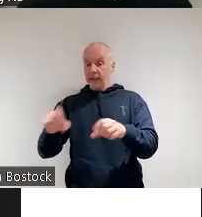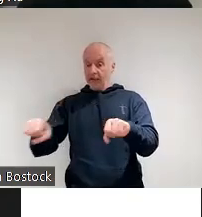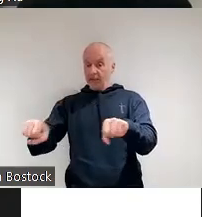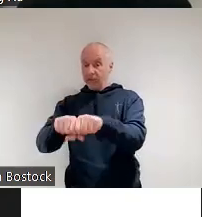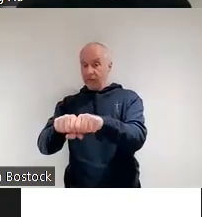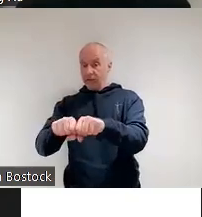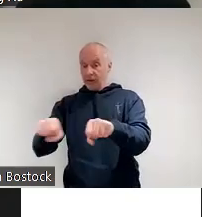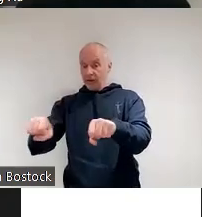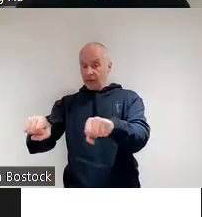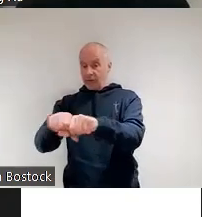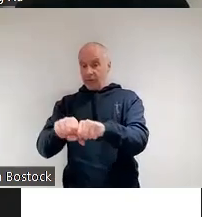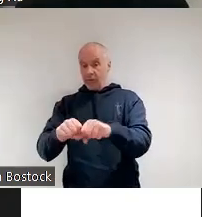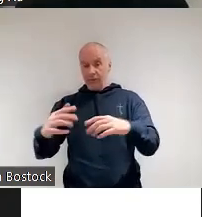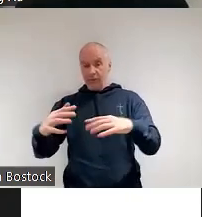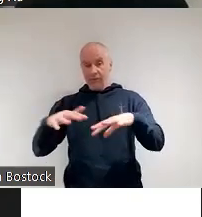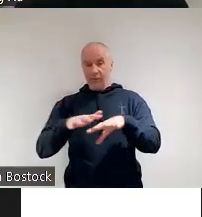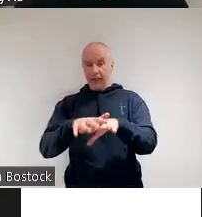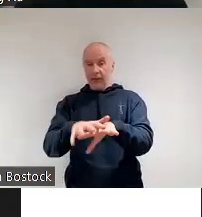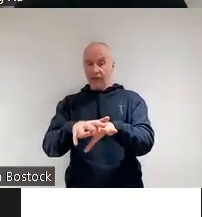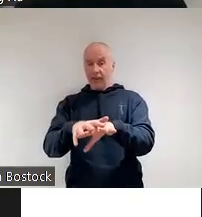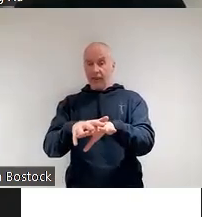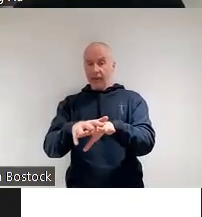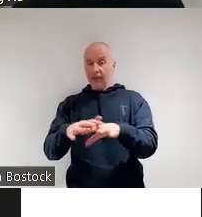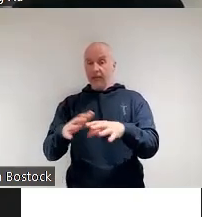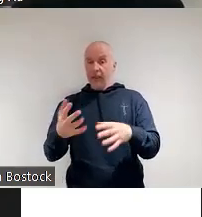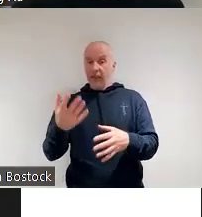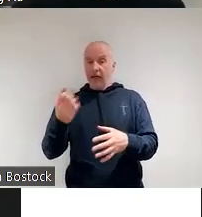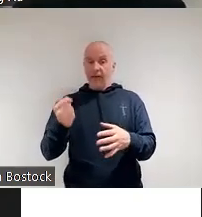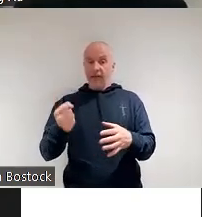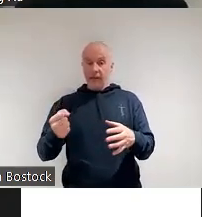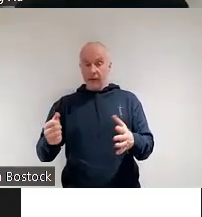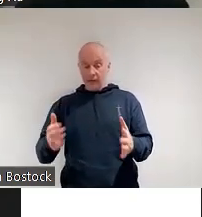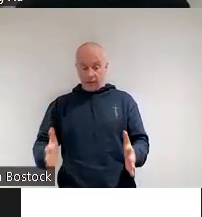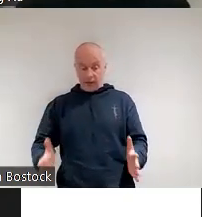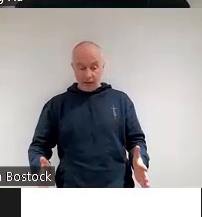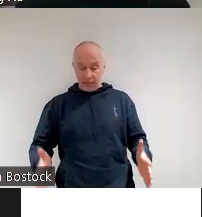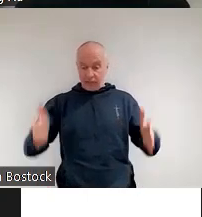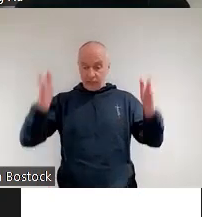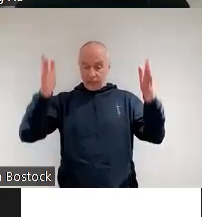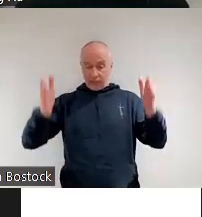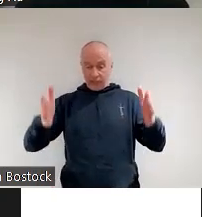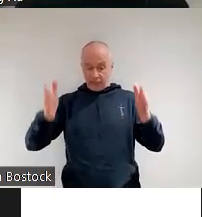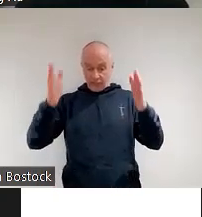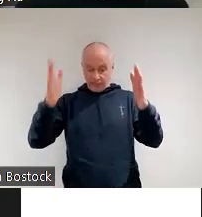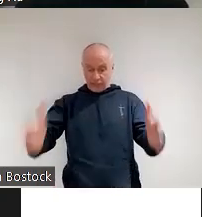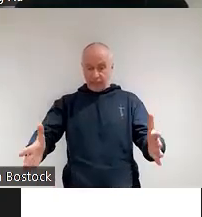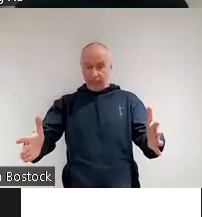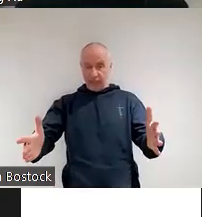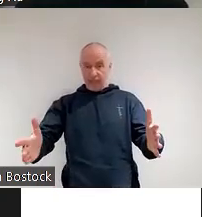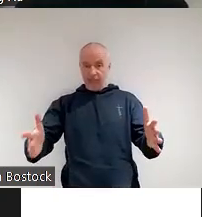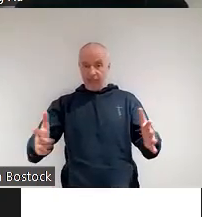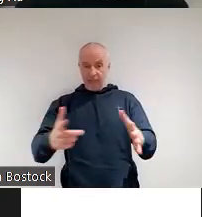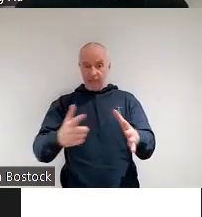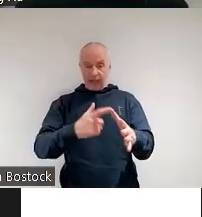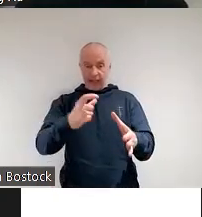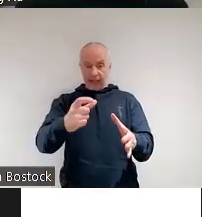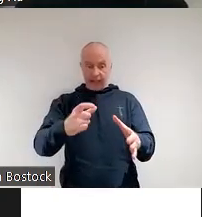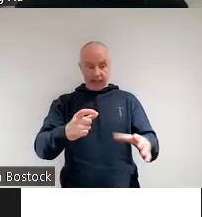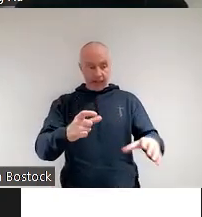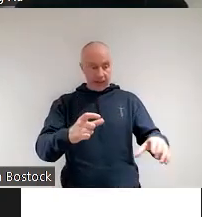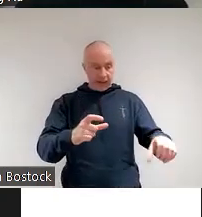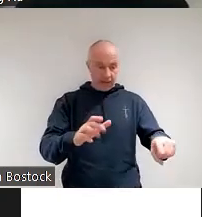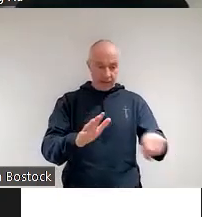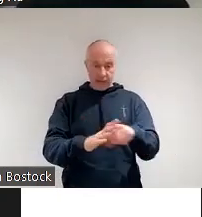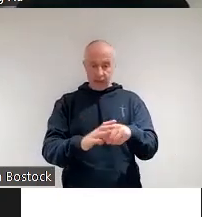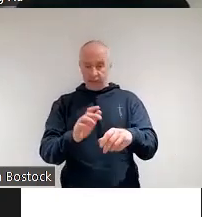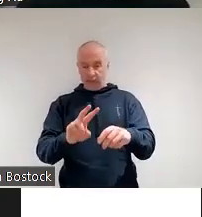integrated ones, meaning that they have it's a DC charger. You put it there and you get the AC connected, then it will convert to DC, and